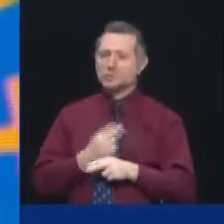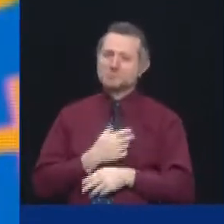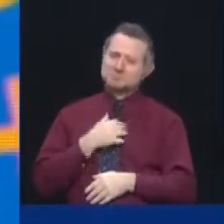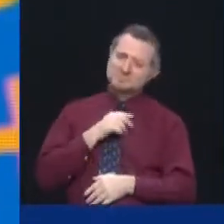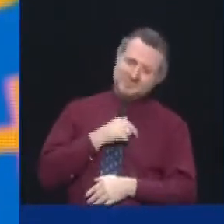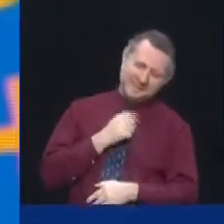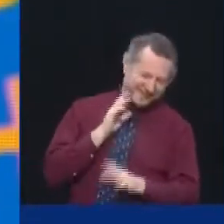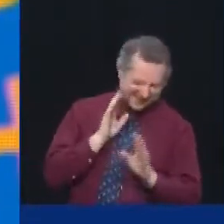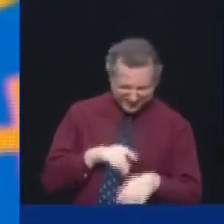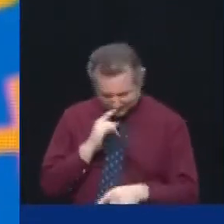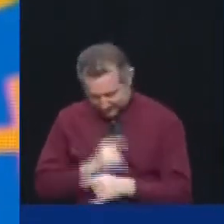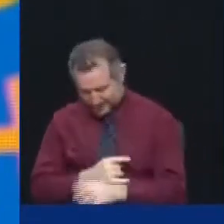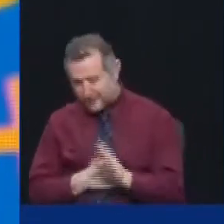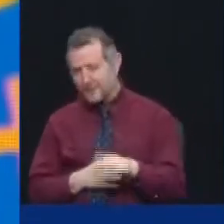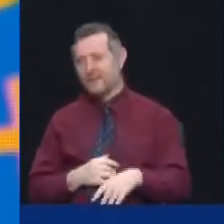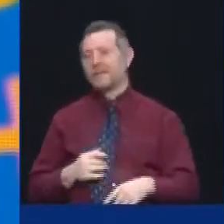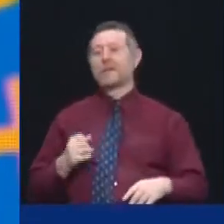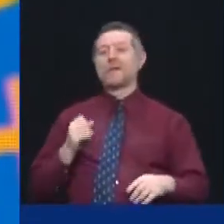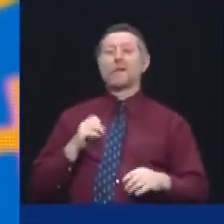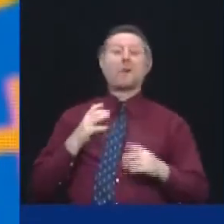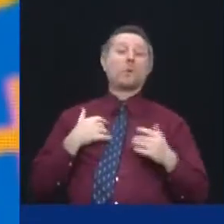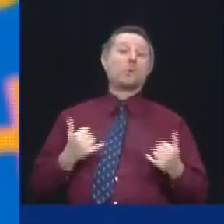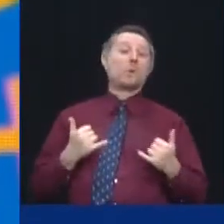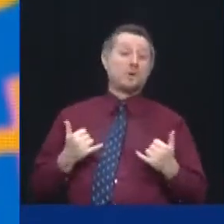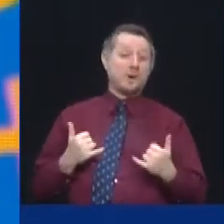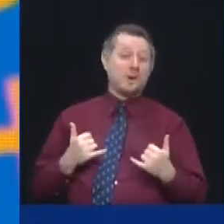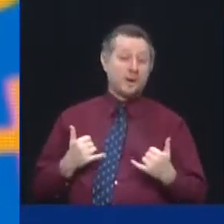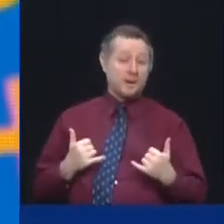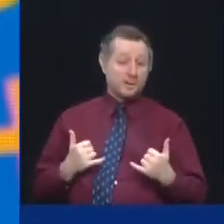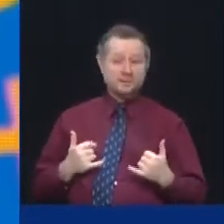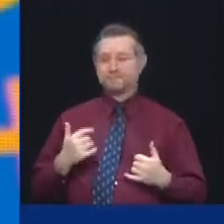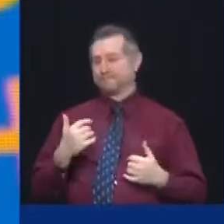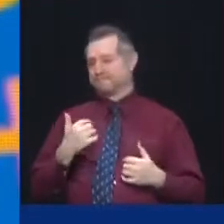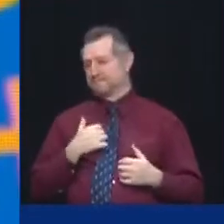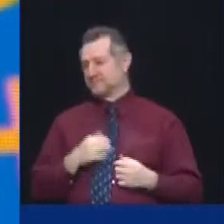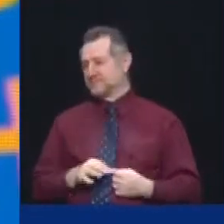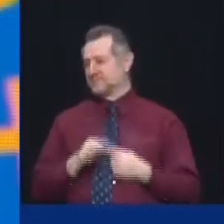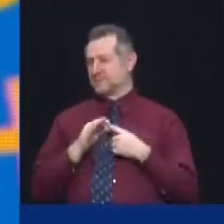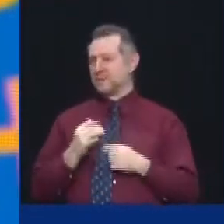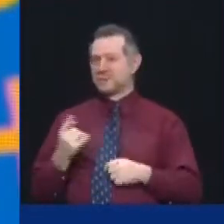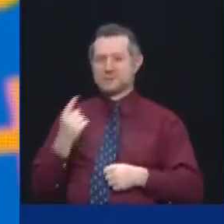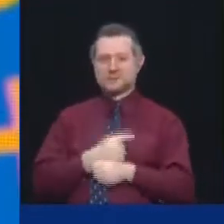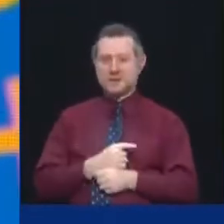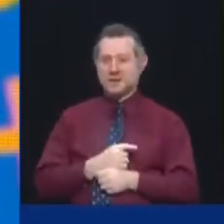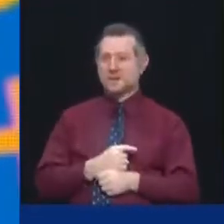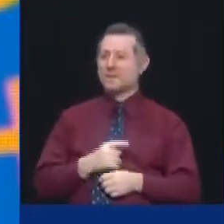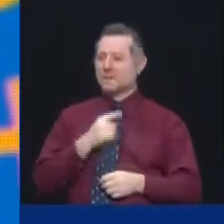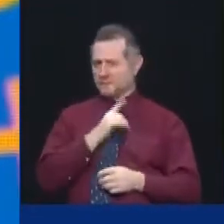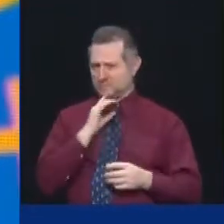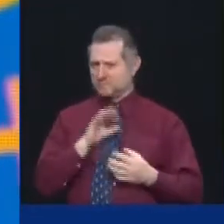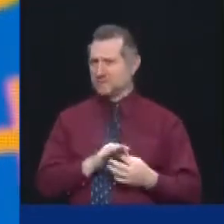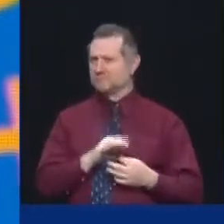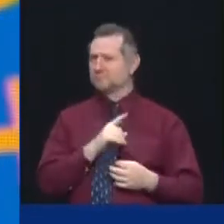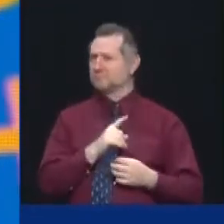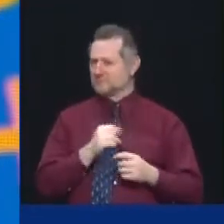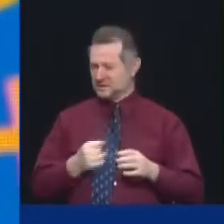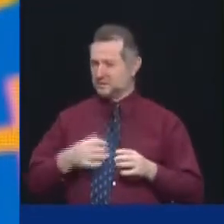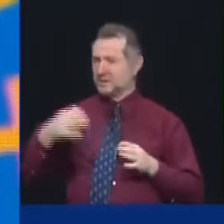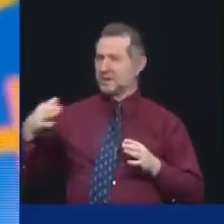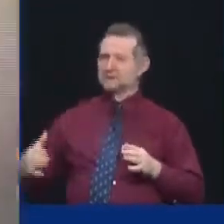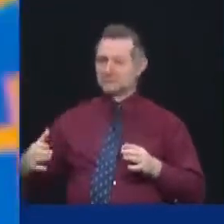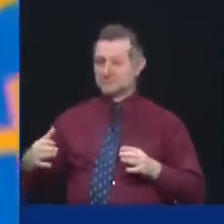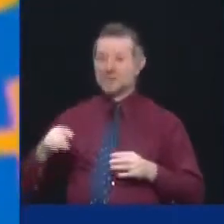because it's no longer just one large space. It is a multi-purpose facility that can accommodate any kind of show,